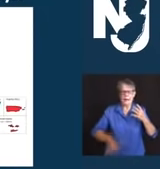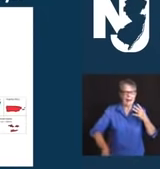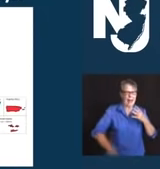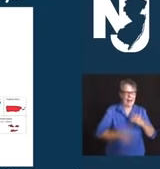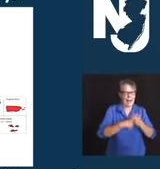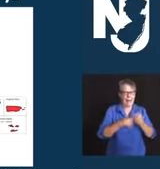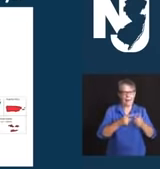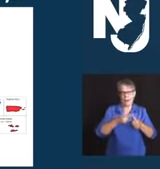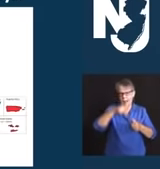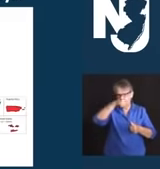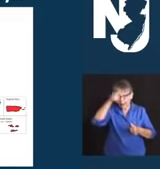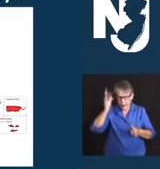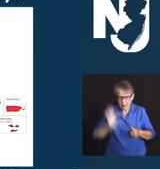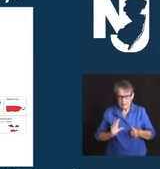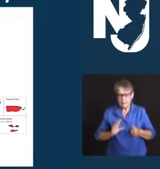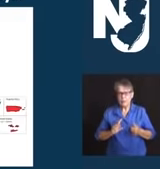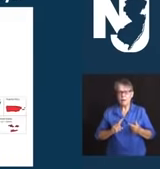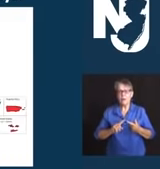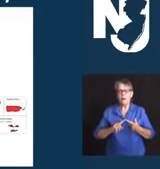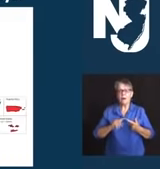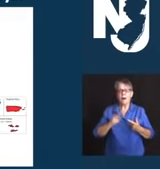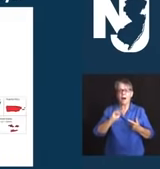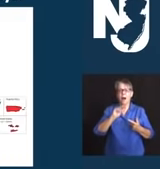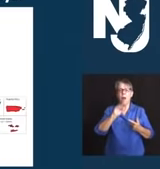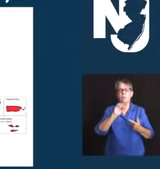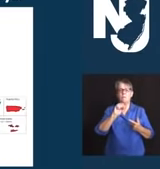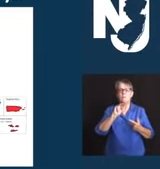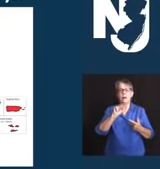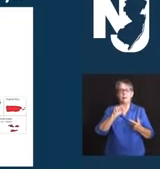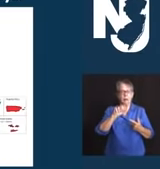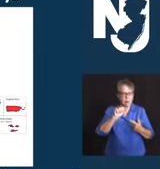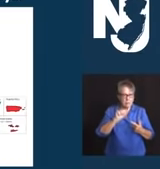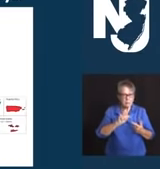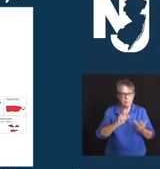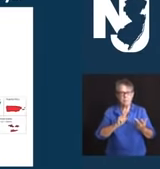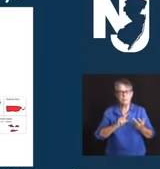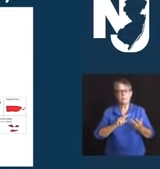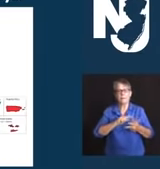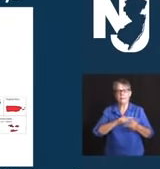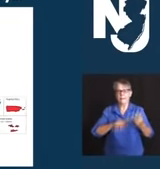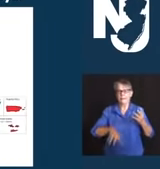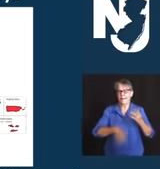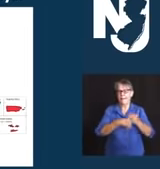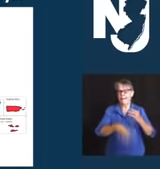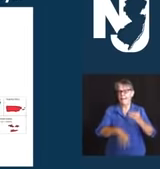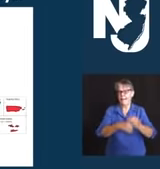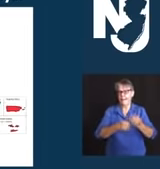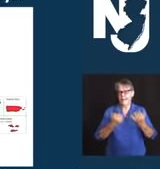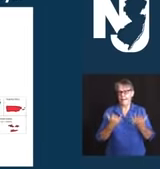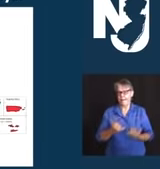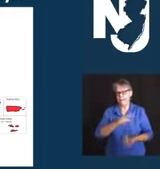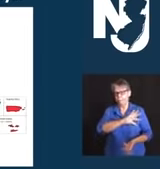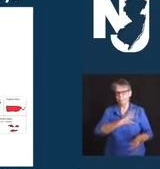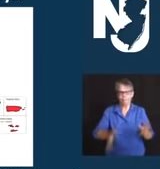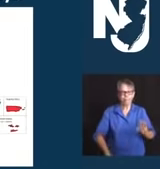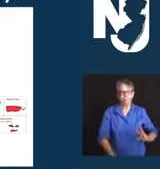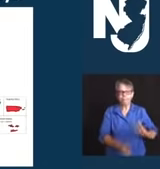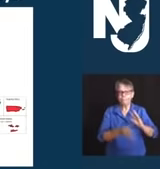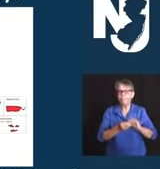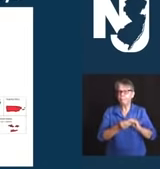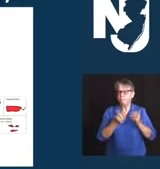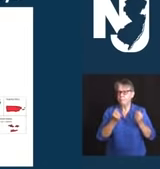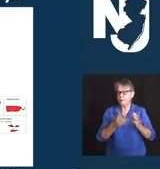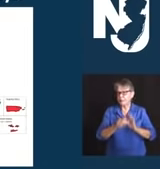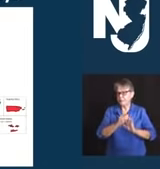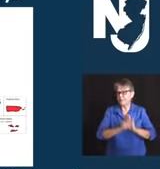is now comprised of 33 states and territories that have over a 7-day rolling average, Judy, correct me if I'm wrong,